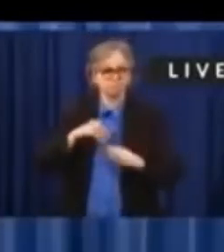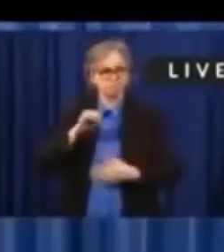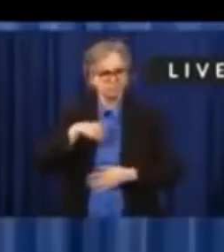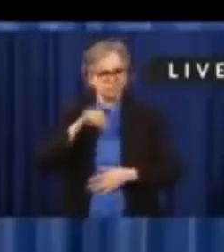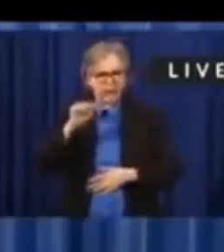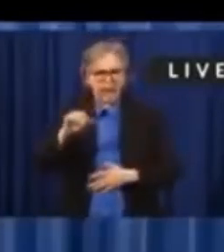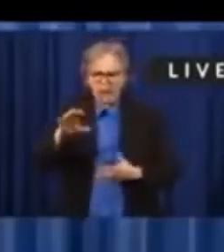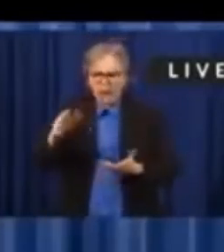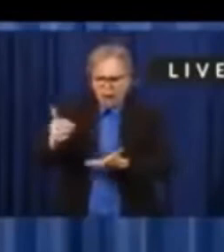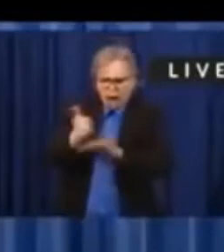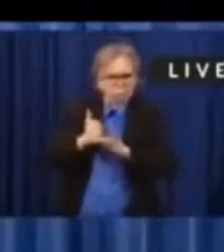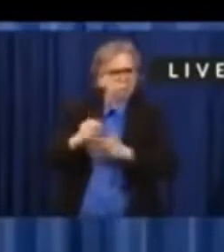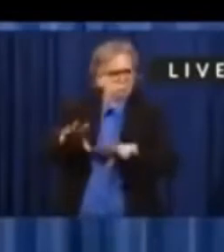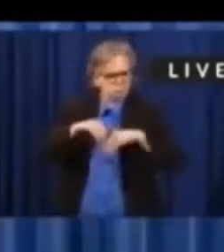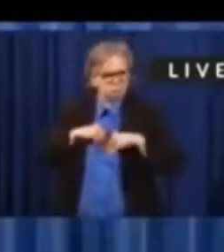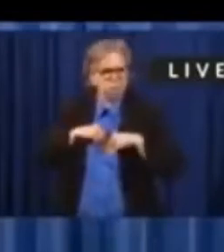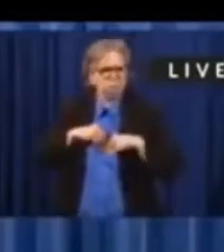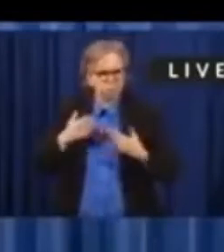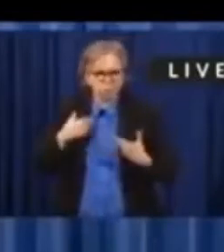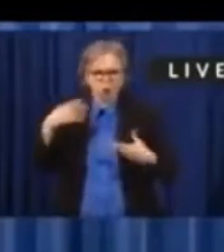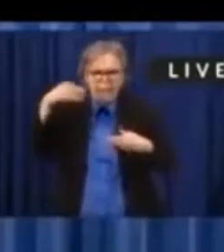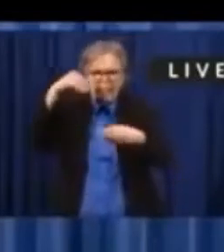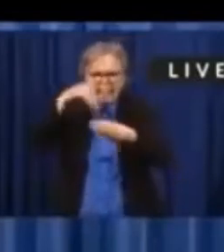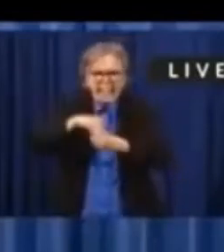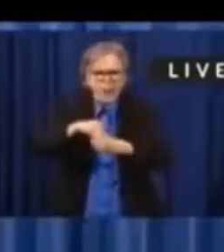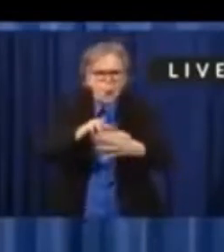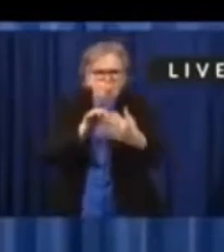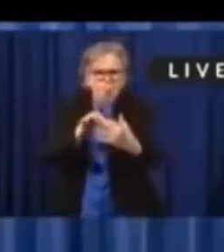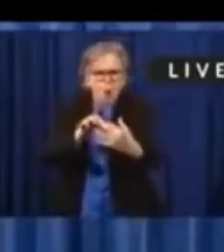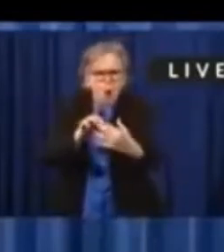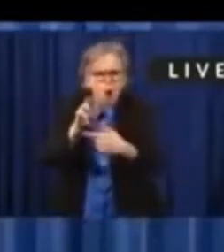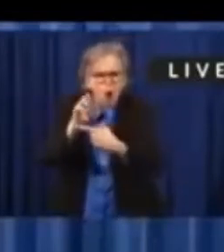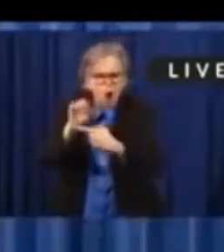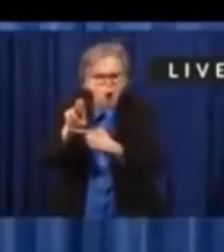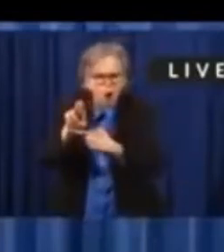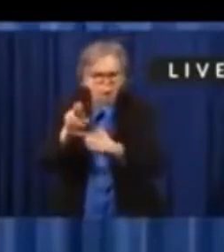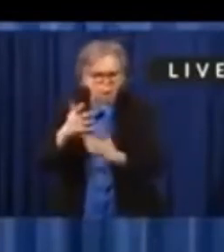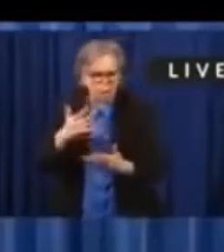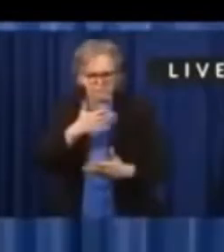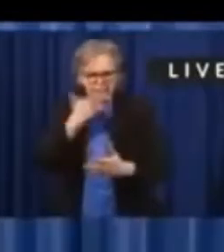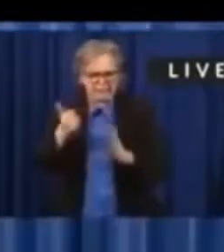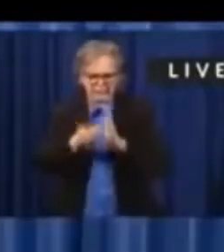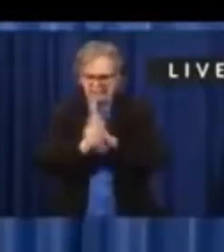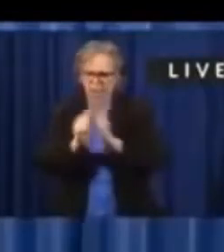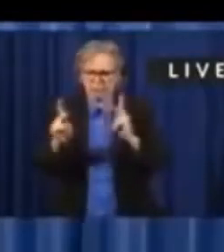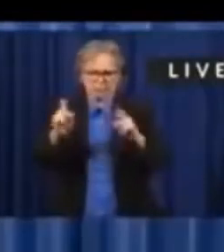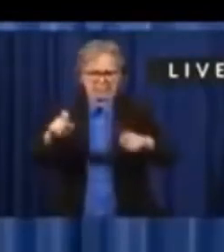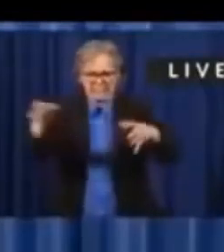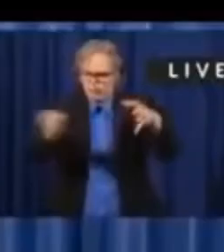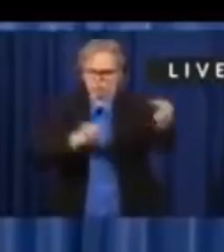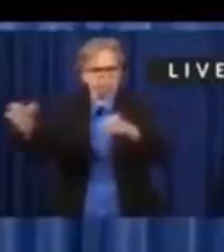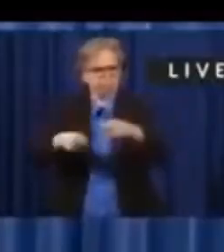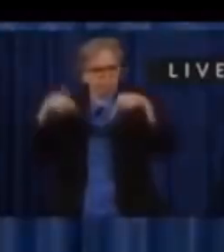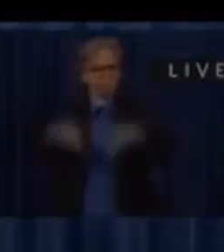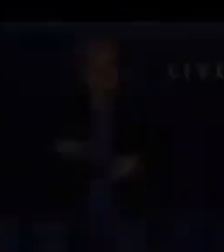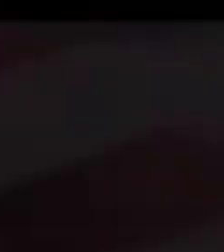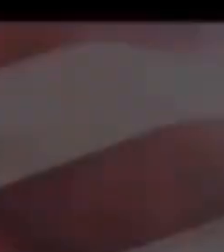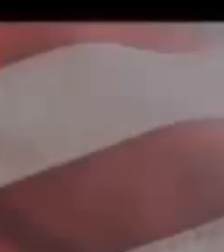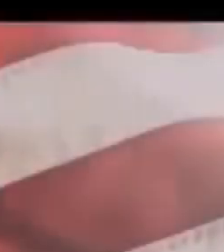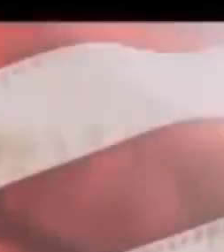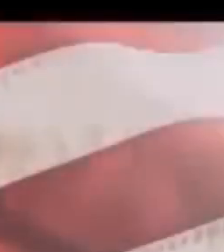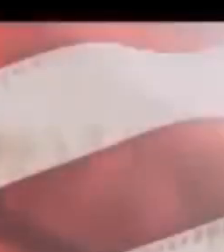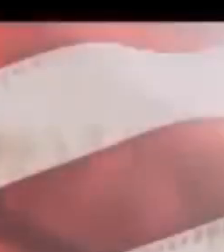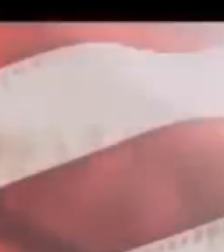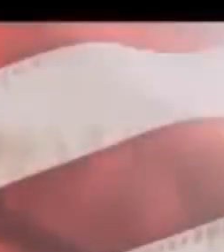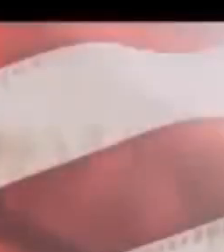we're in a war we're in a battle or input the best people we can on the field the best people are the Ohioans but we're don't gets we're gonna get some help